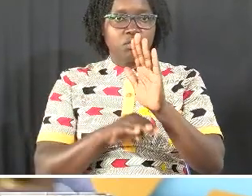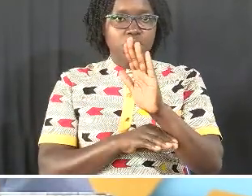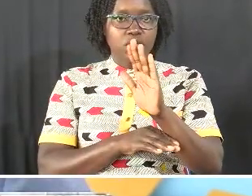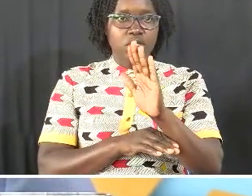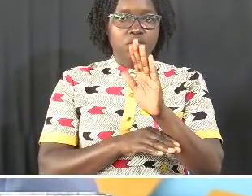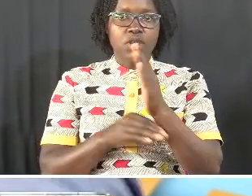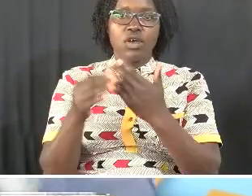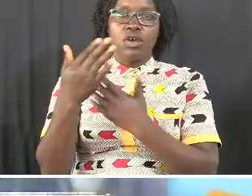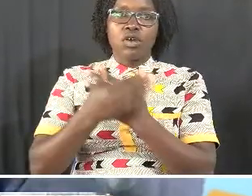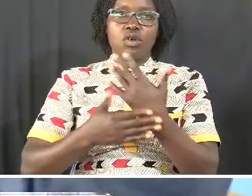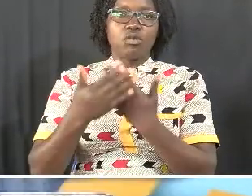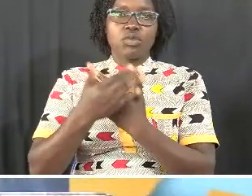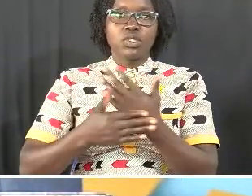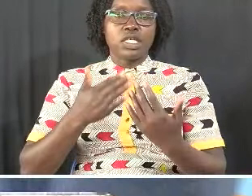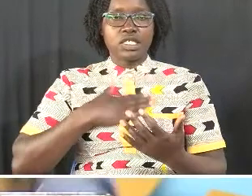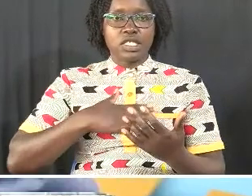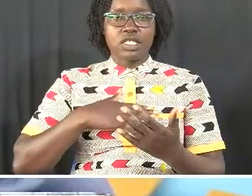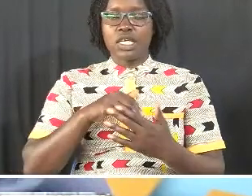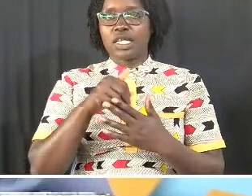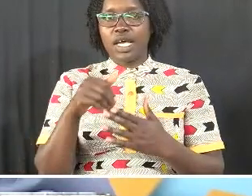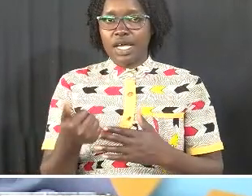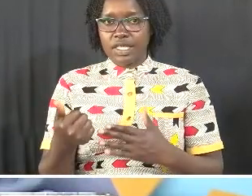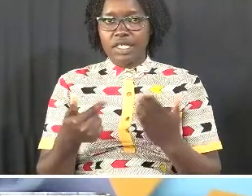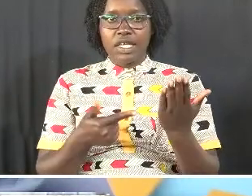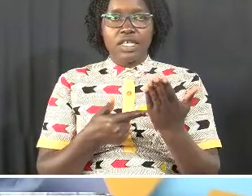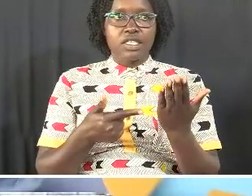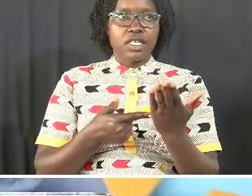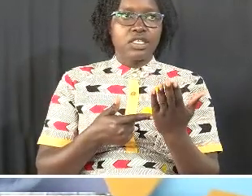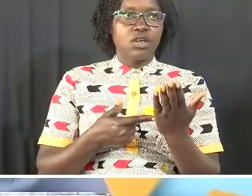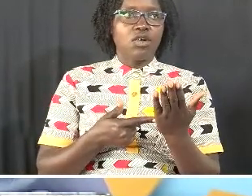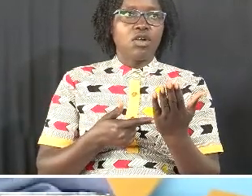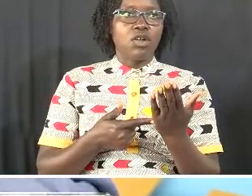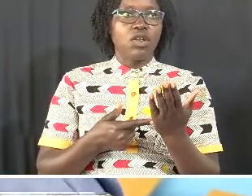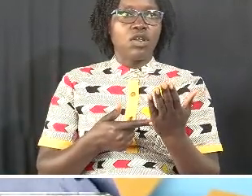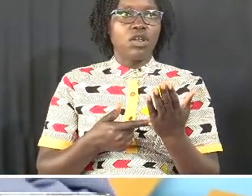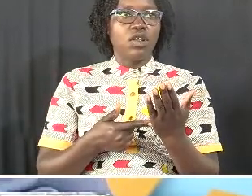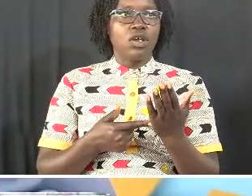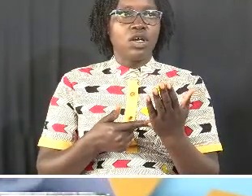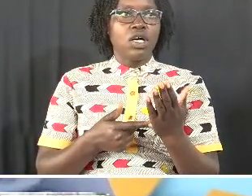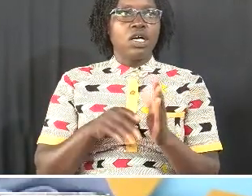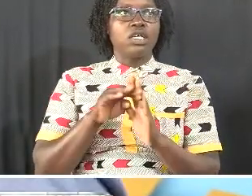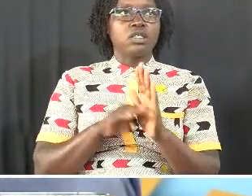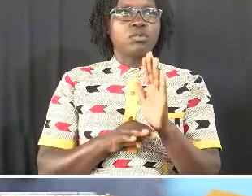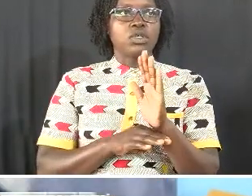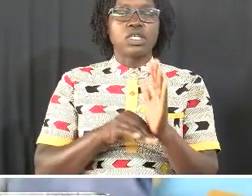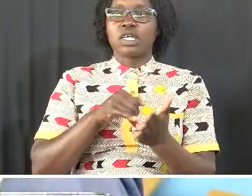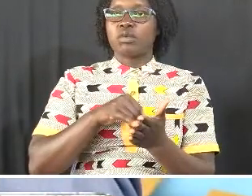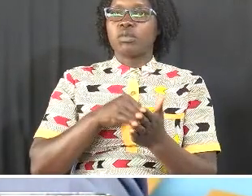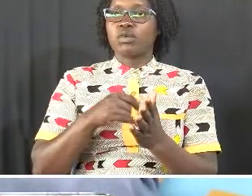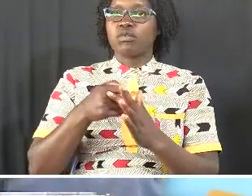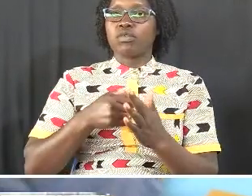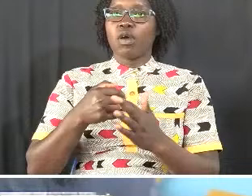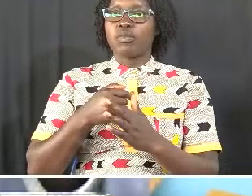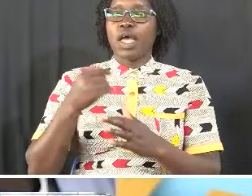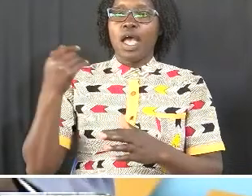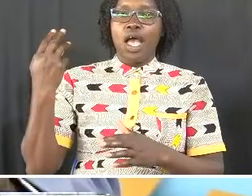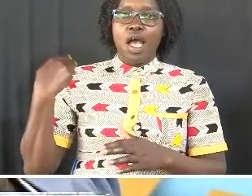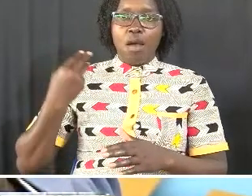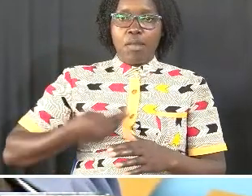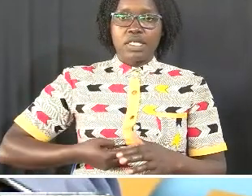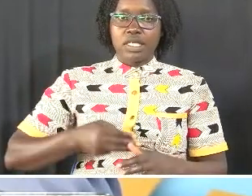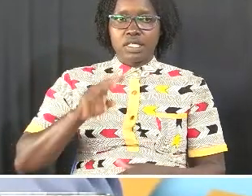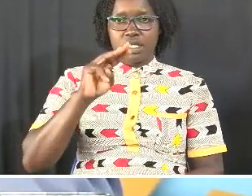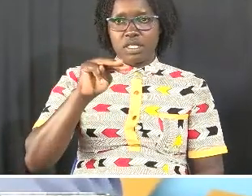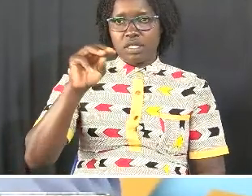in computer sciences and others that you'll see in the brochure that you can be involved in from master's level to PhD level.